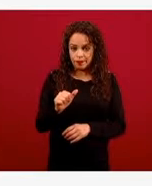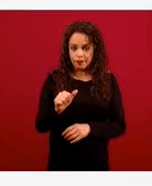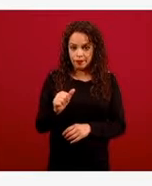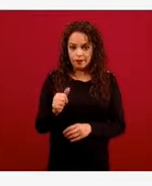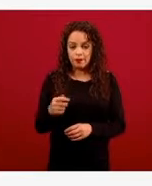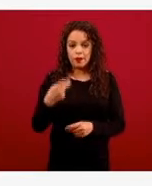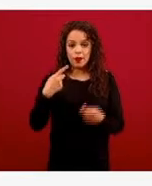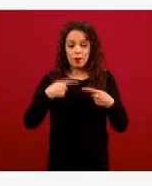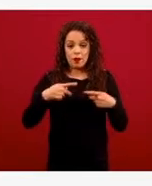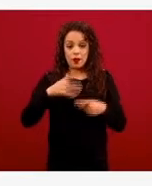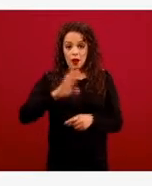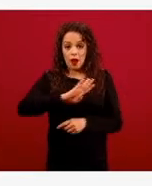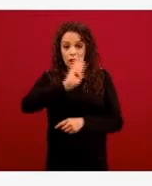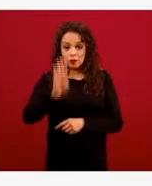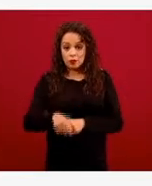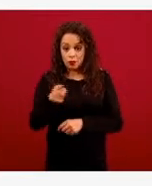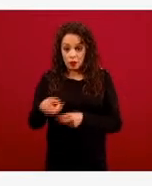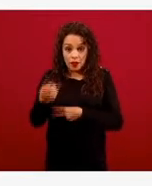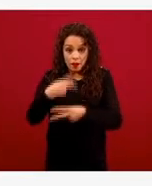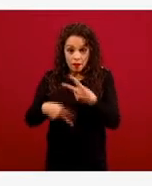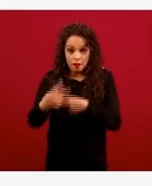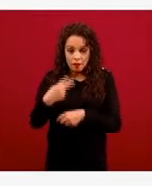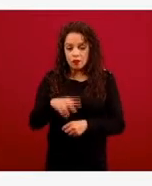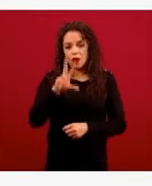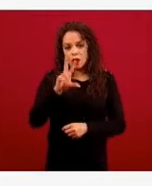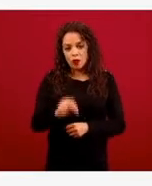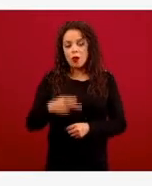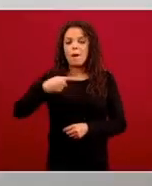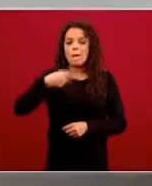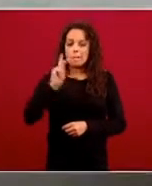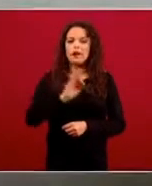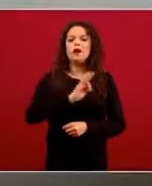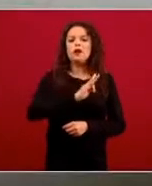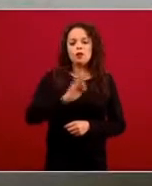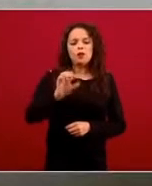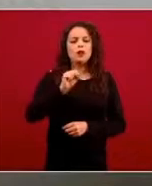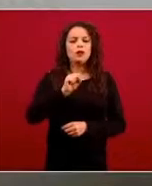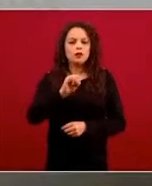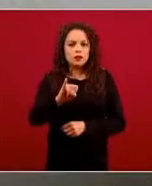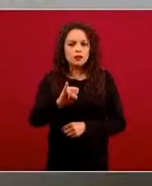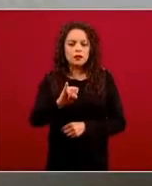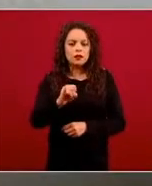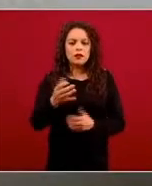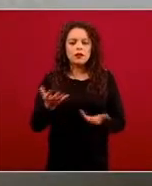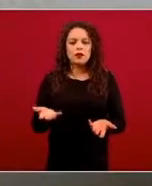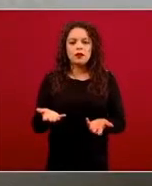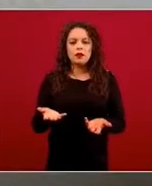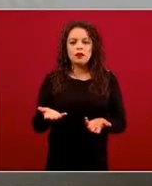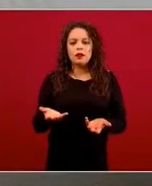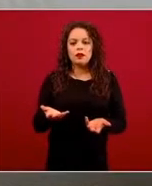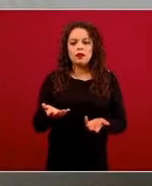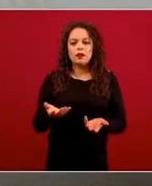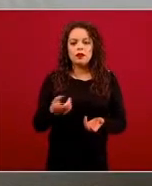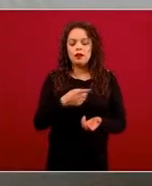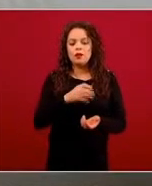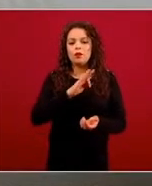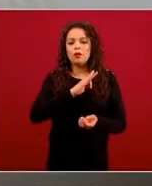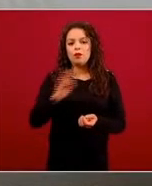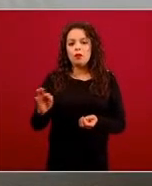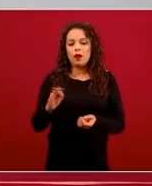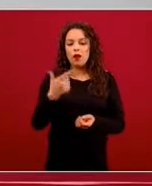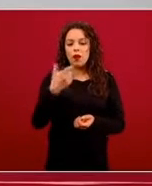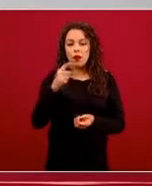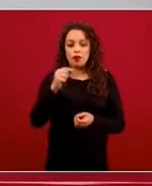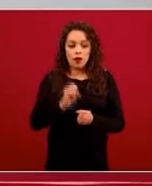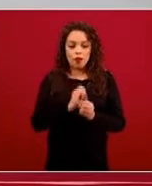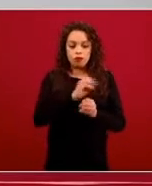by other means. For example, in the case of dead bodies, we also have some kinds of